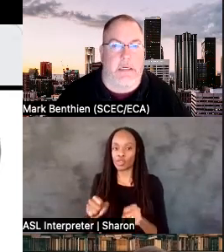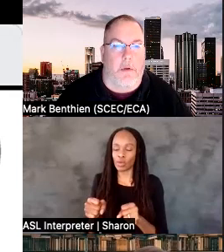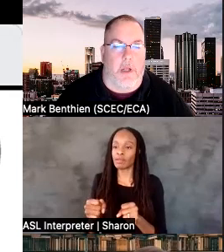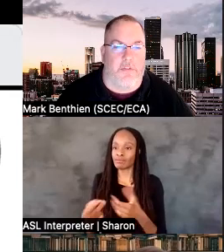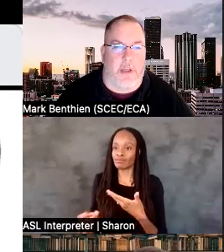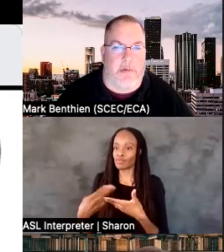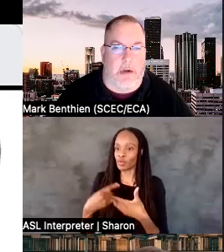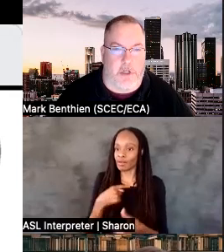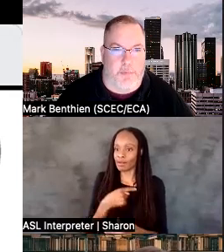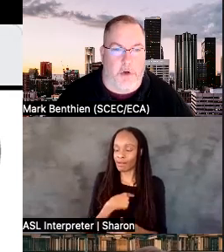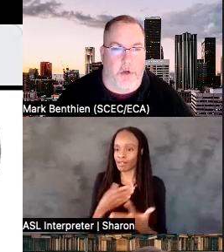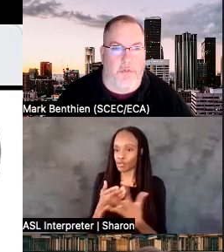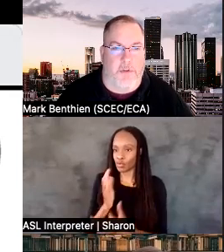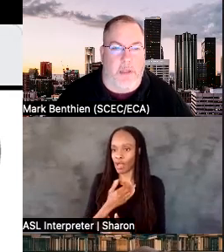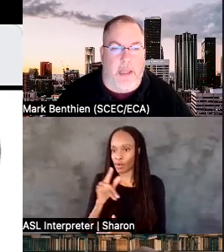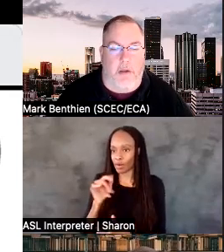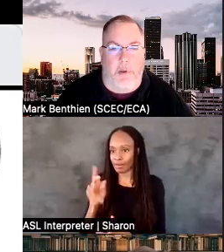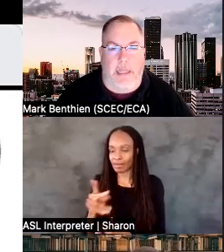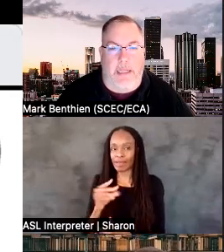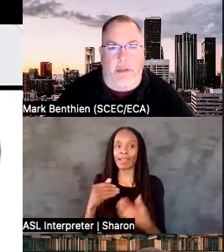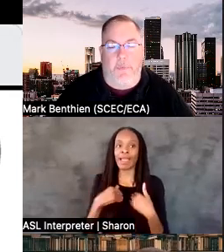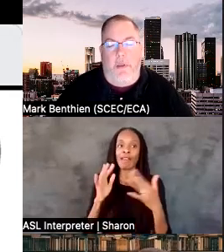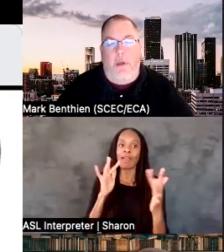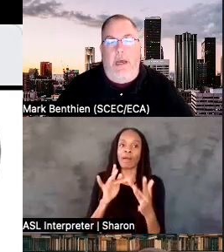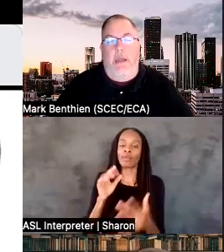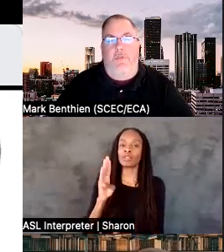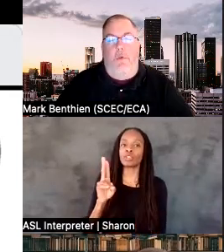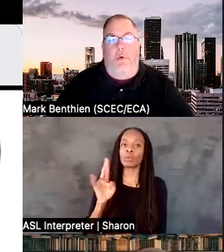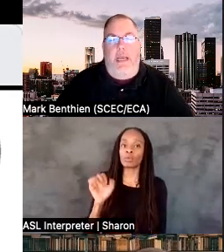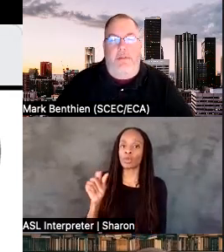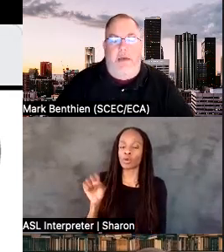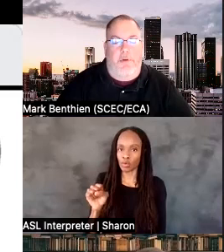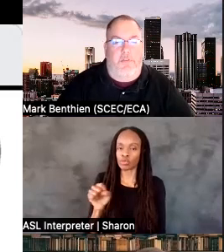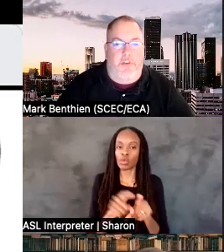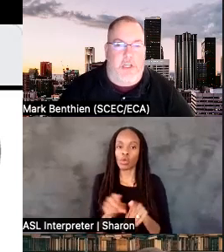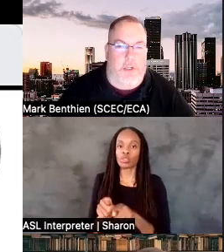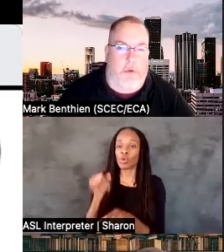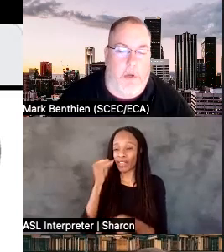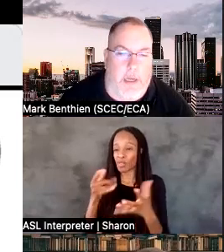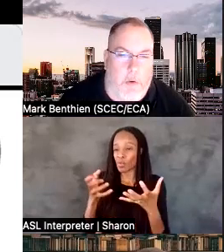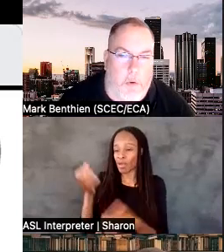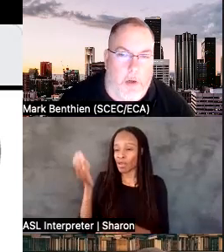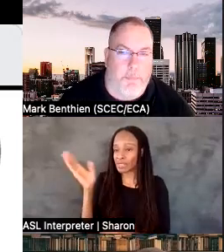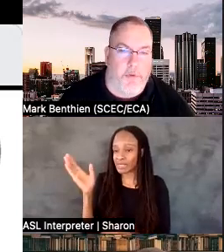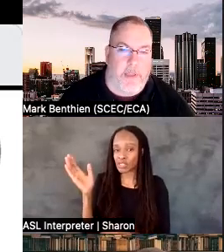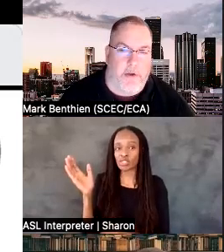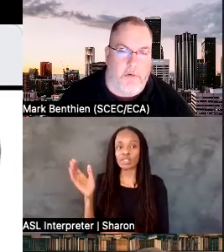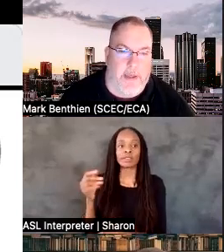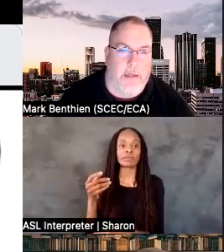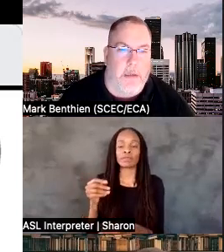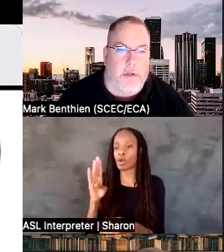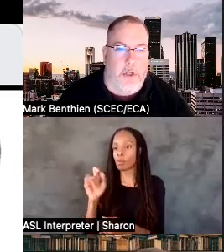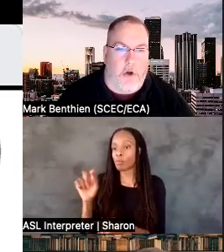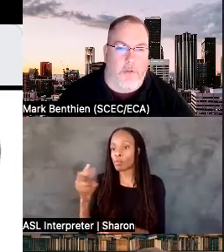earthquakecountry.org/committees. We also have outreach bureaus, and I'll highlight that if you would like to have a presentation or a booth at